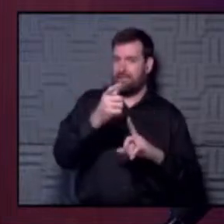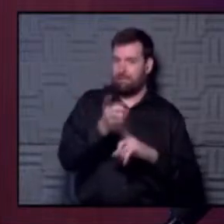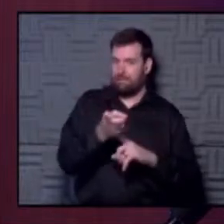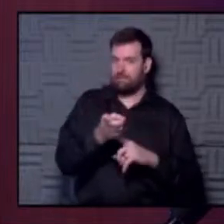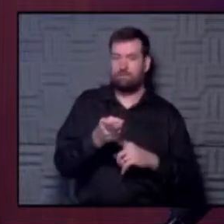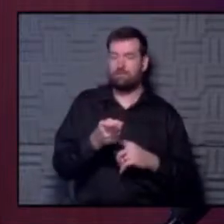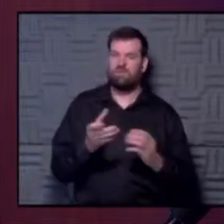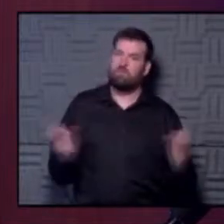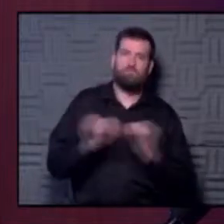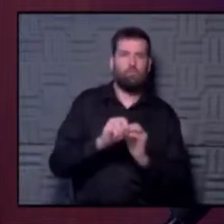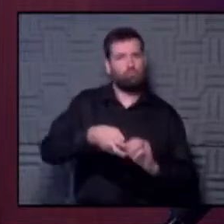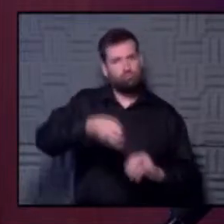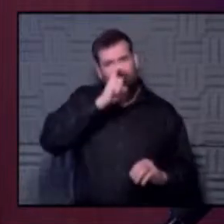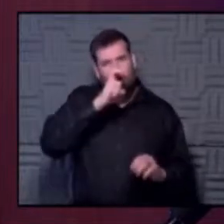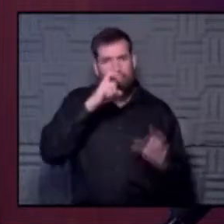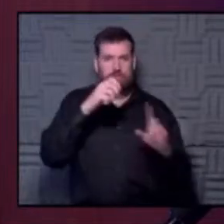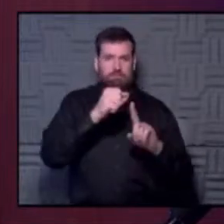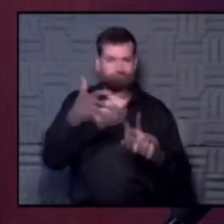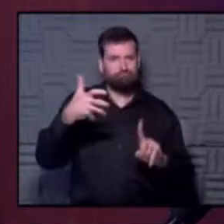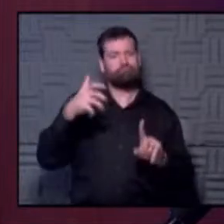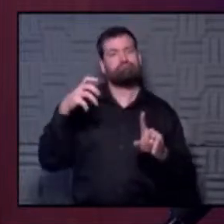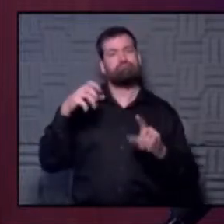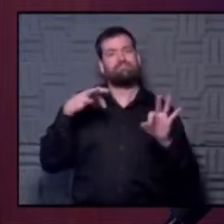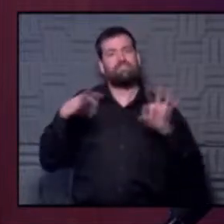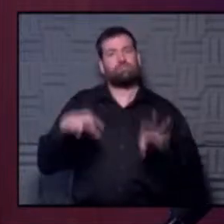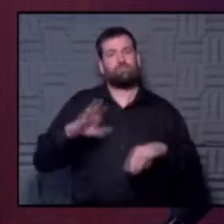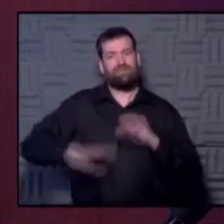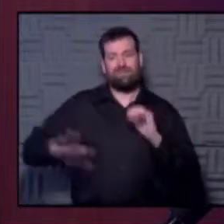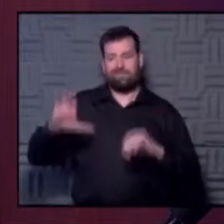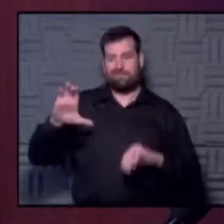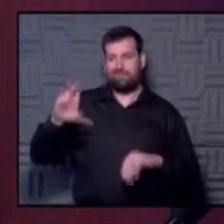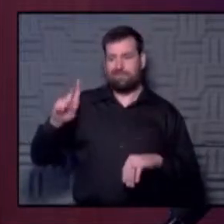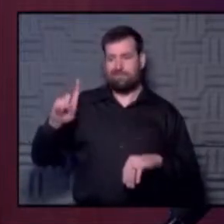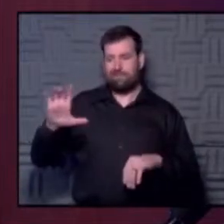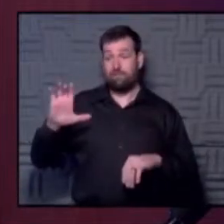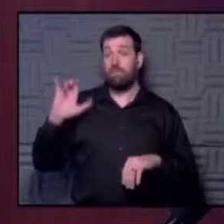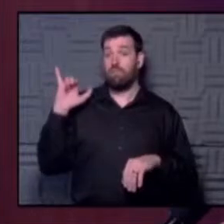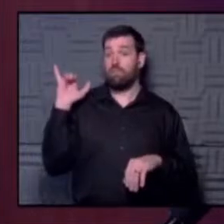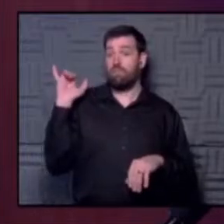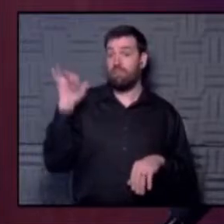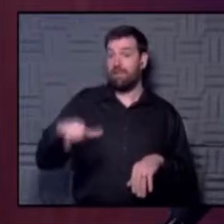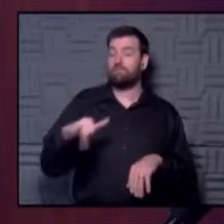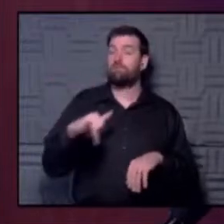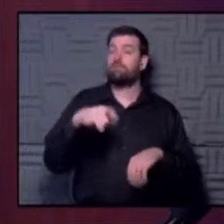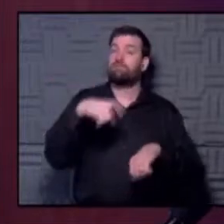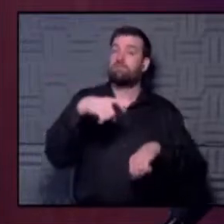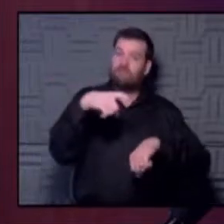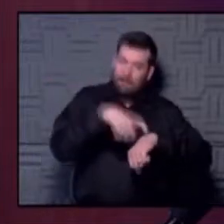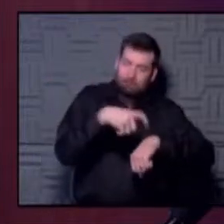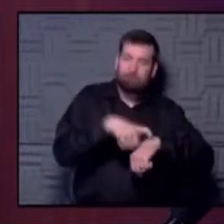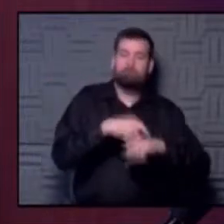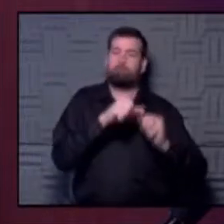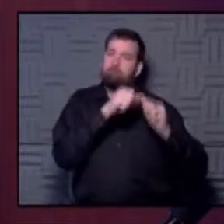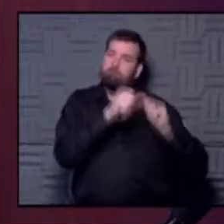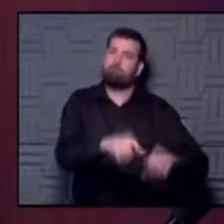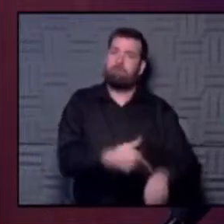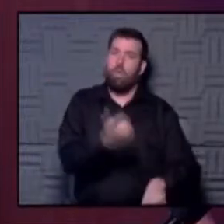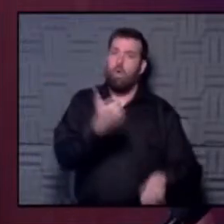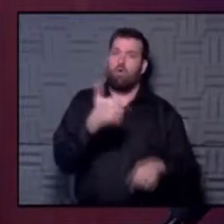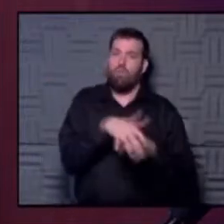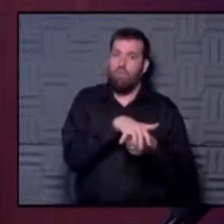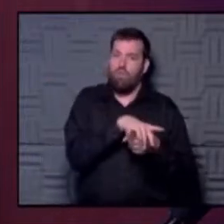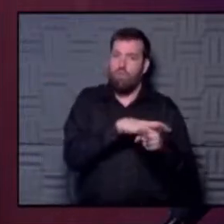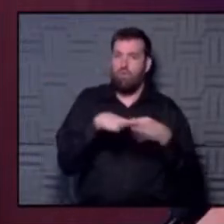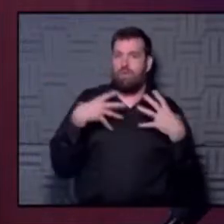have an even stricter definition than the CDC has right now. And that's the time and duration that the local health departments